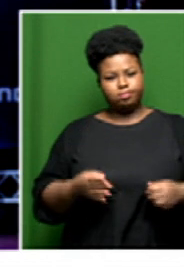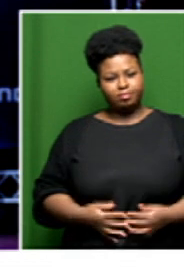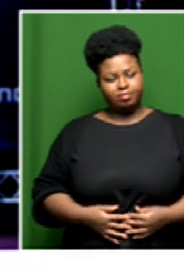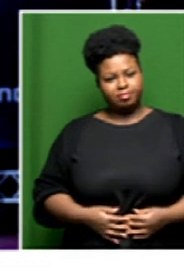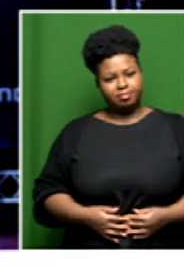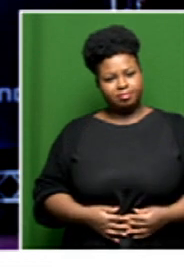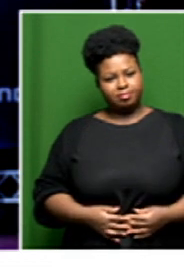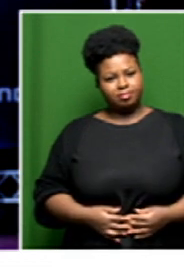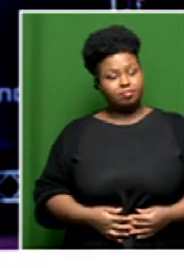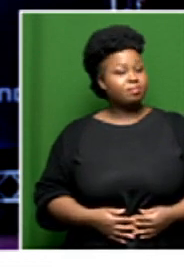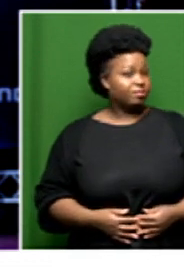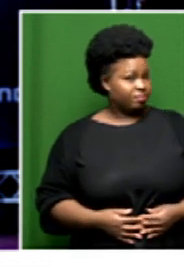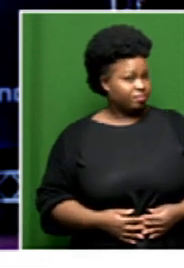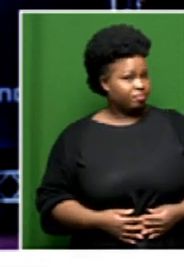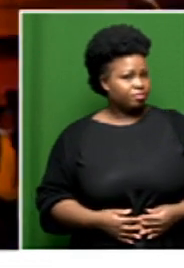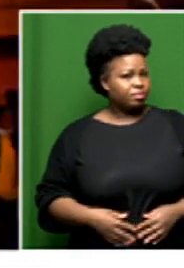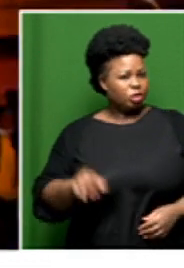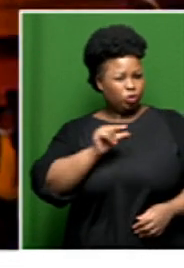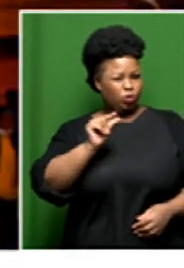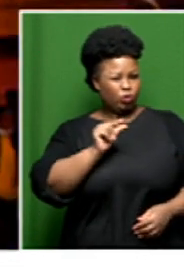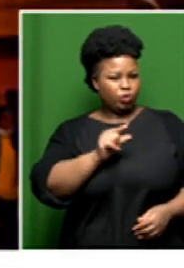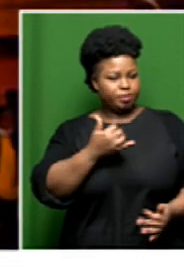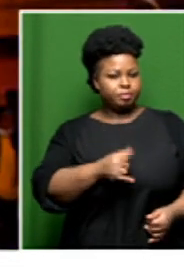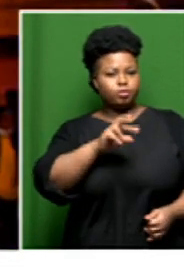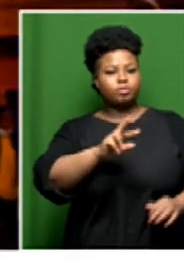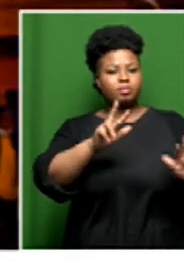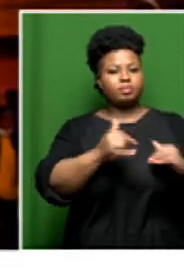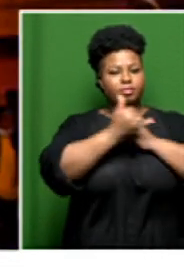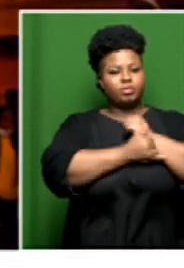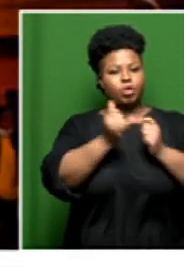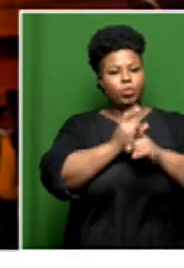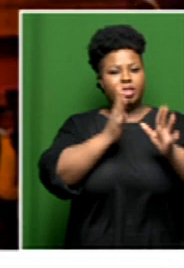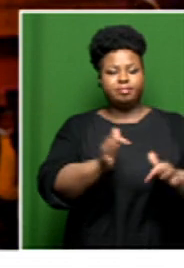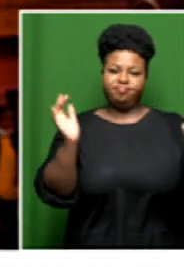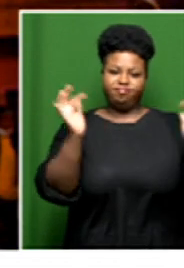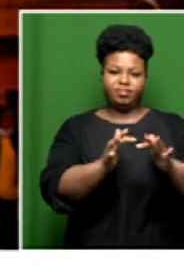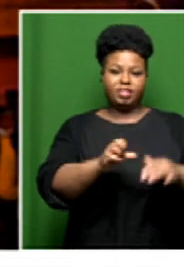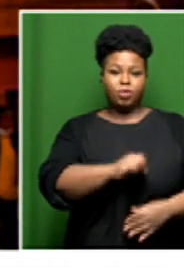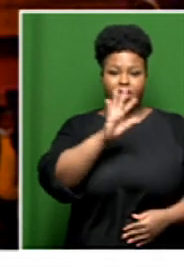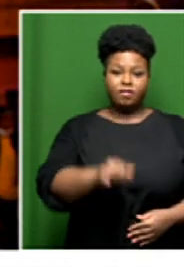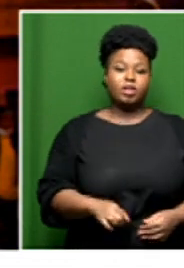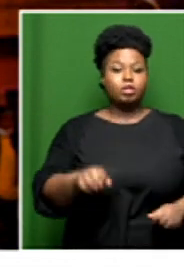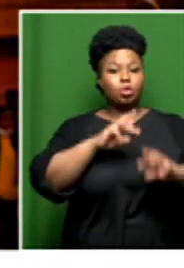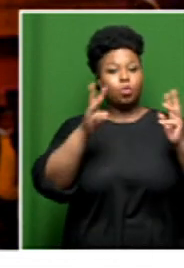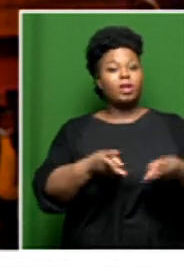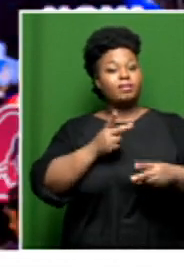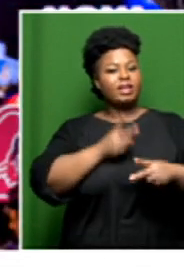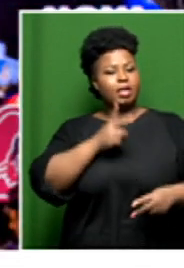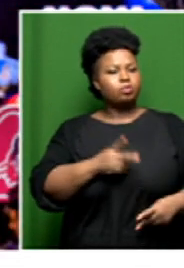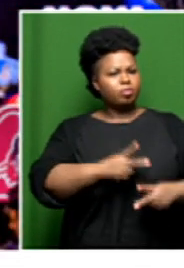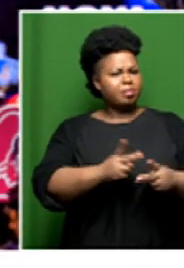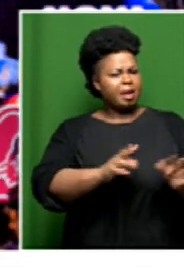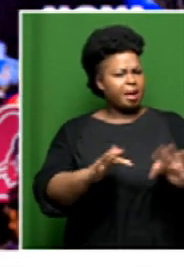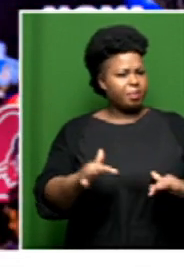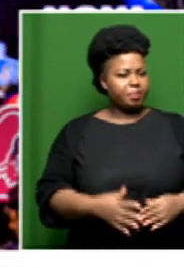Style. We are now weeks away from having 28 country winners around the world heading to South Africa for the world final. How are you